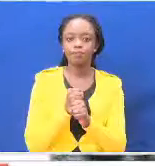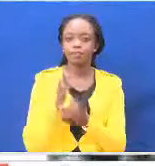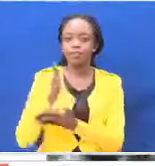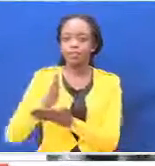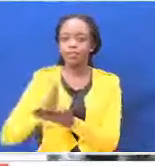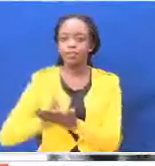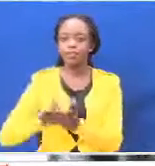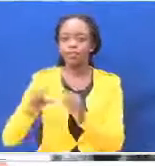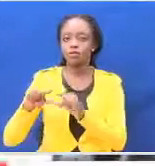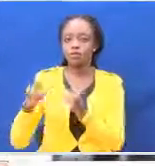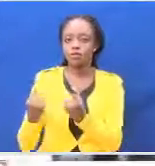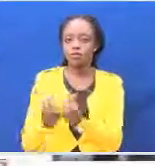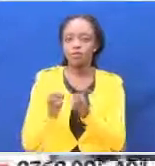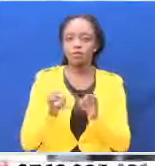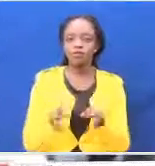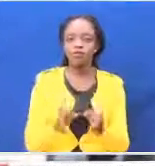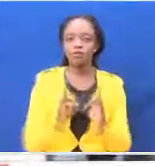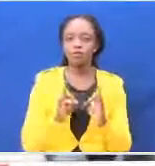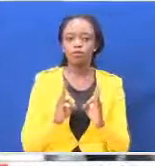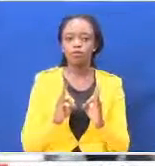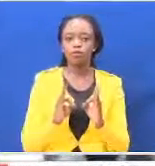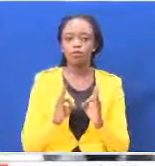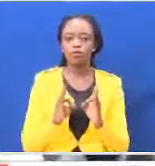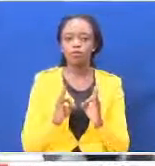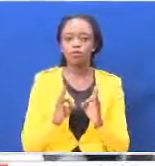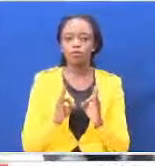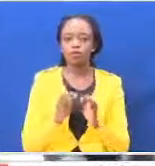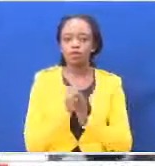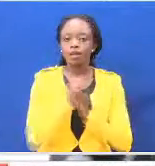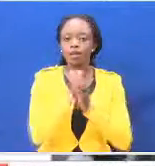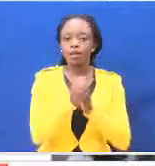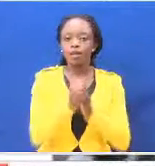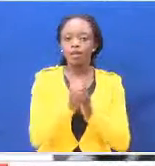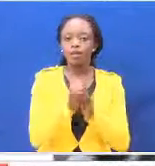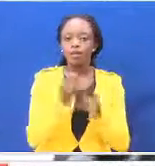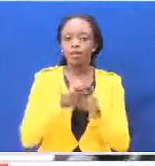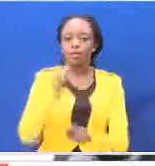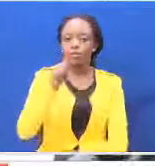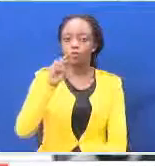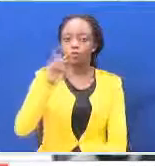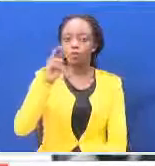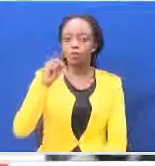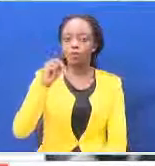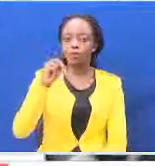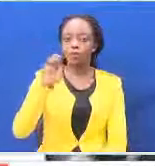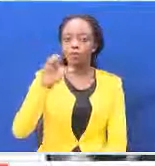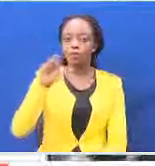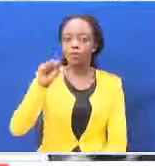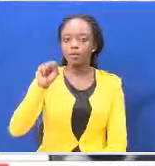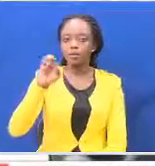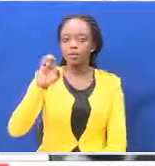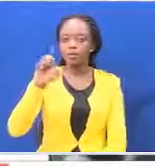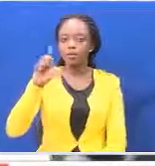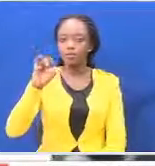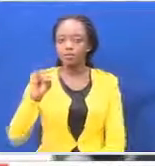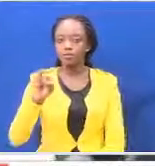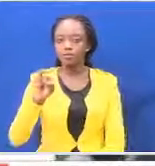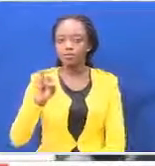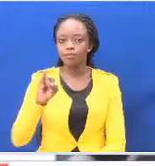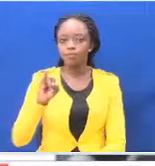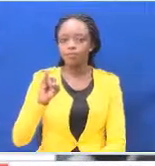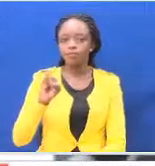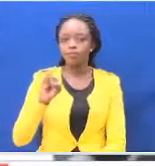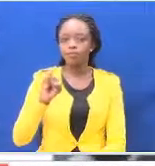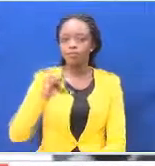of our party officials, led by the embattled Tongareni Member of Parliament, Honorable Seli Simiyu, his